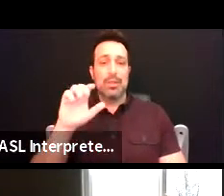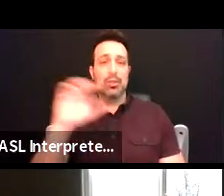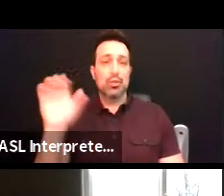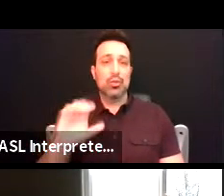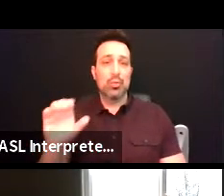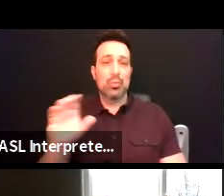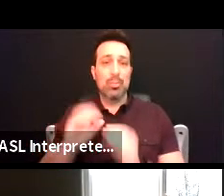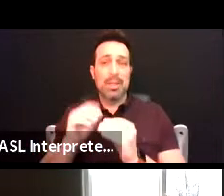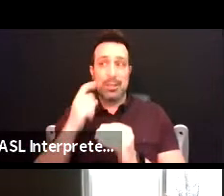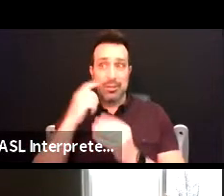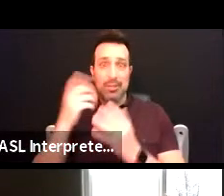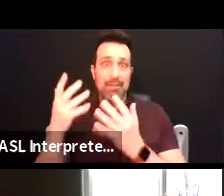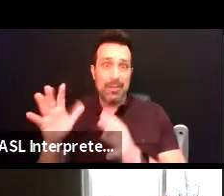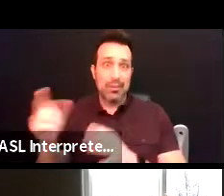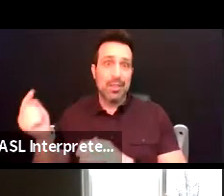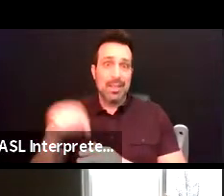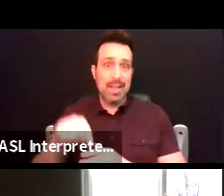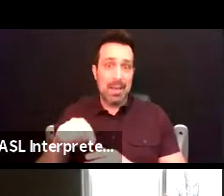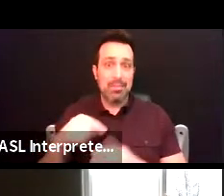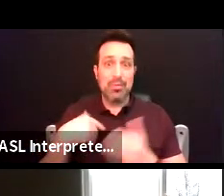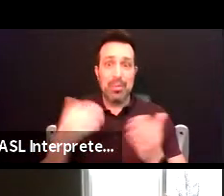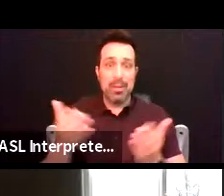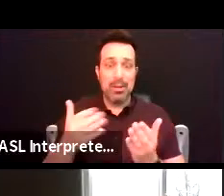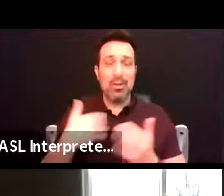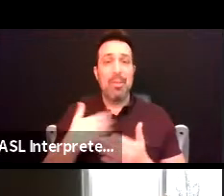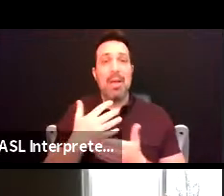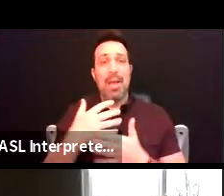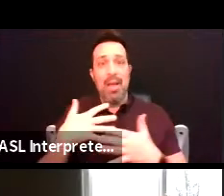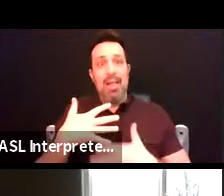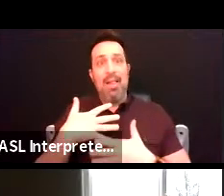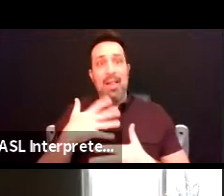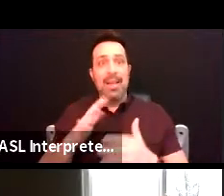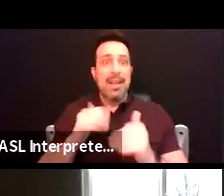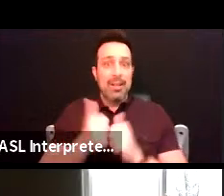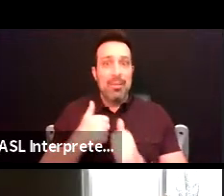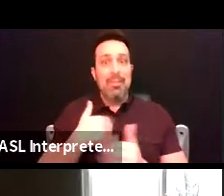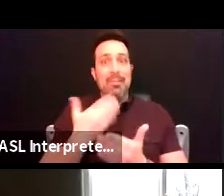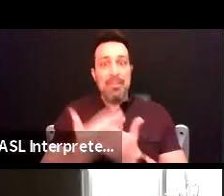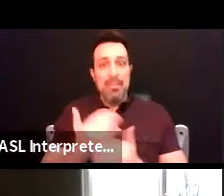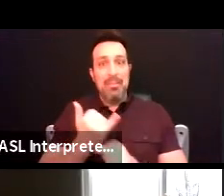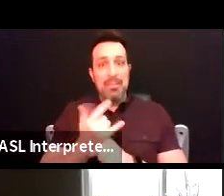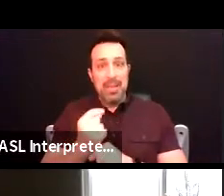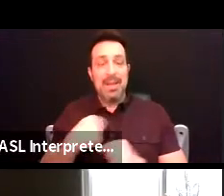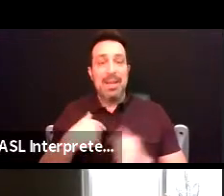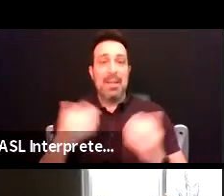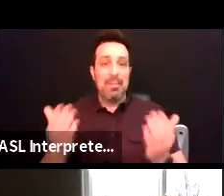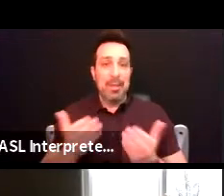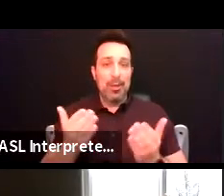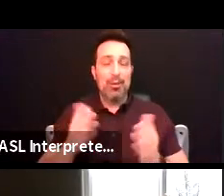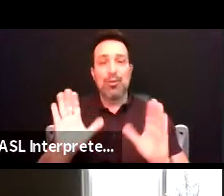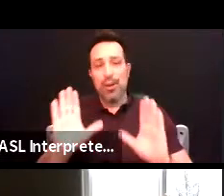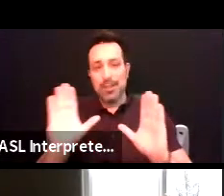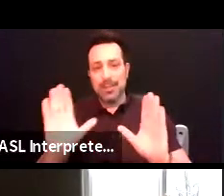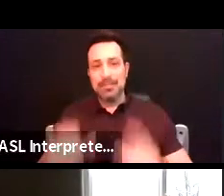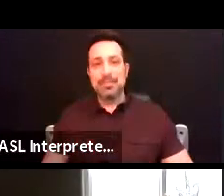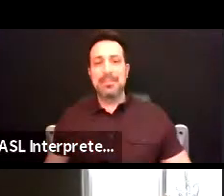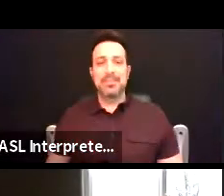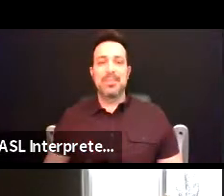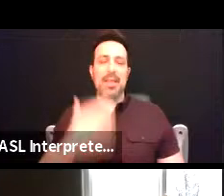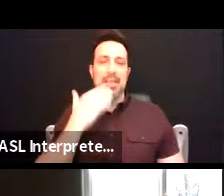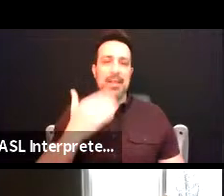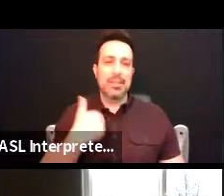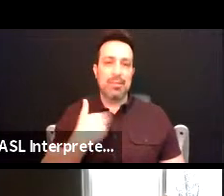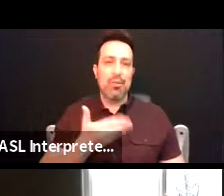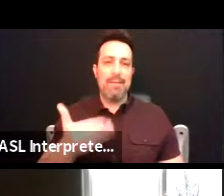just came from one of them and I came here, so I'm a little out of breath, but I made it. I'm here, it's awesome. Thanks for